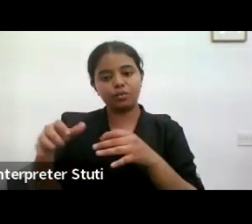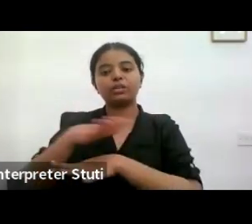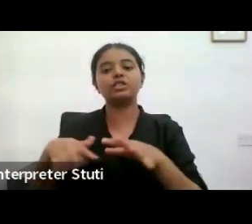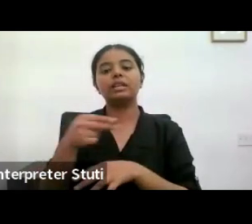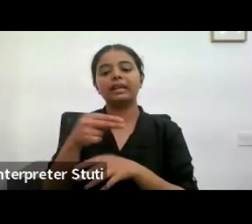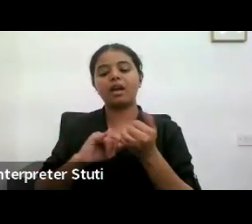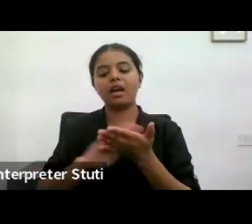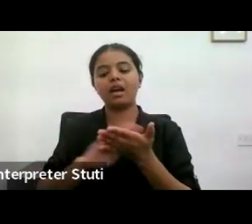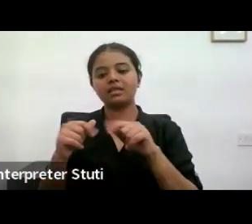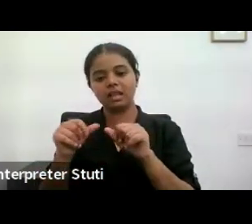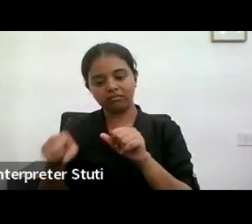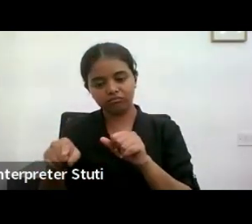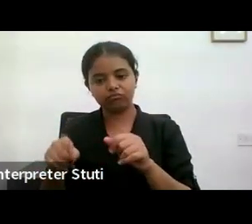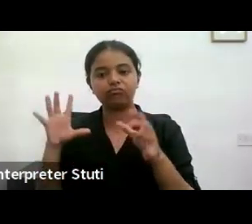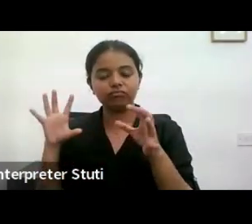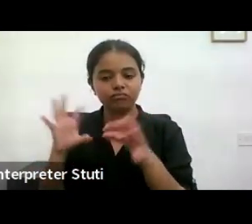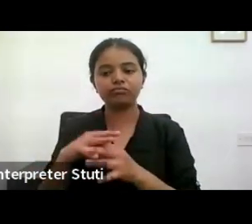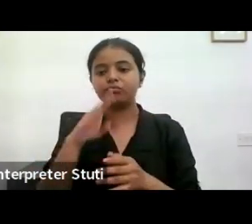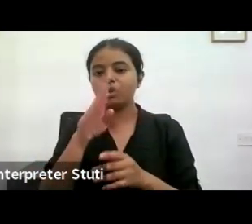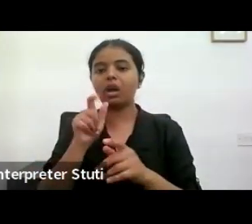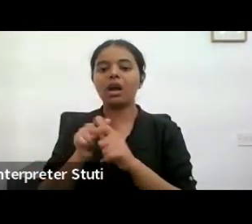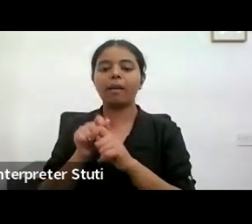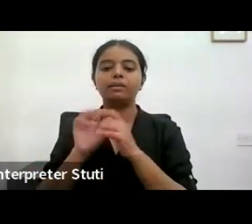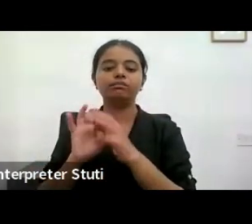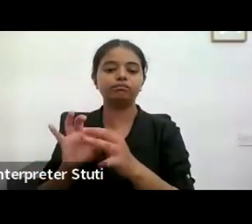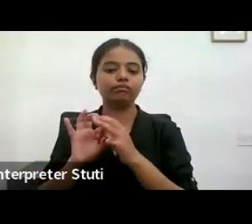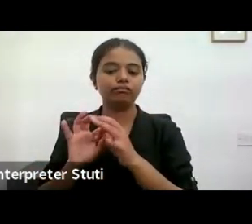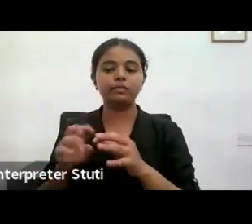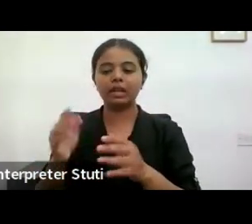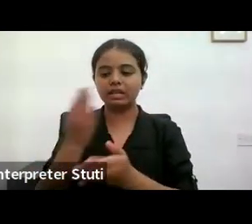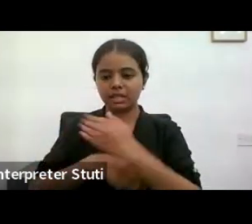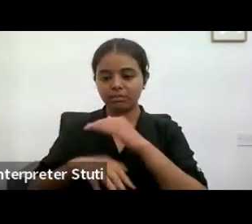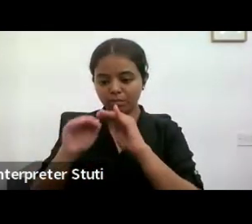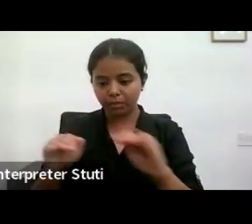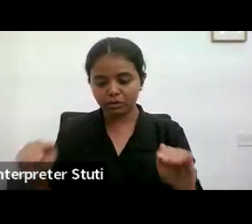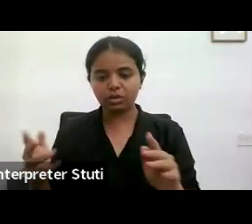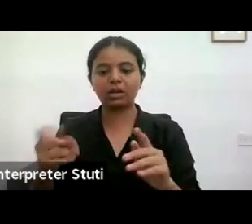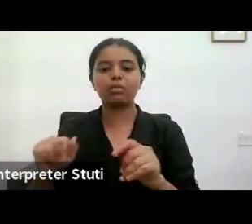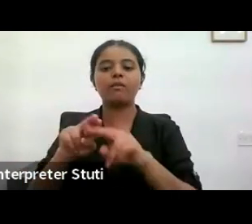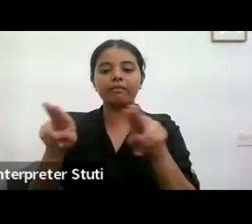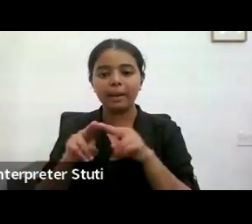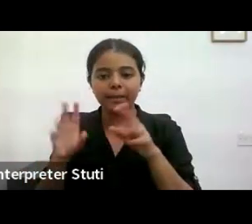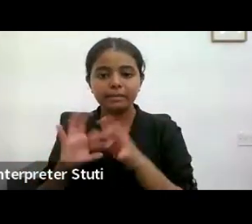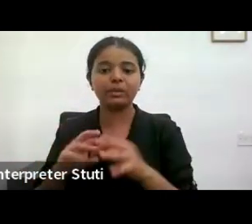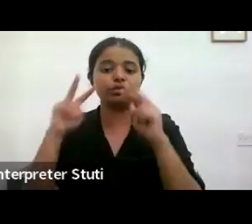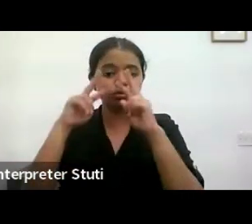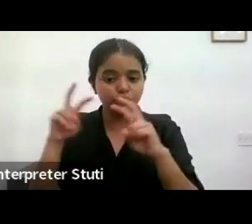with disabilities and their families. She's also a researcher and has published many reports